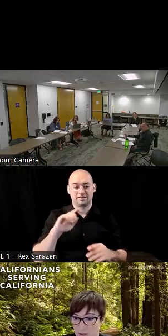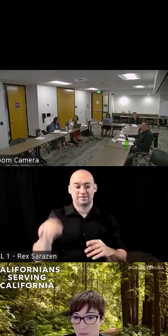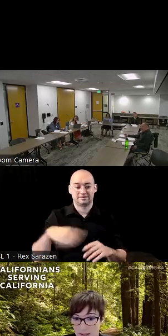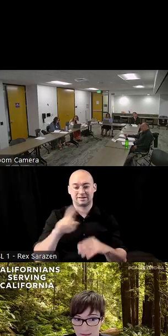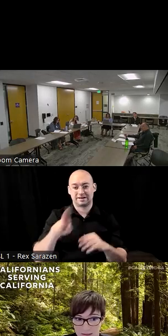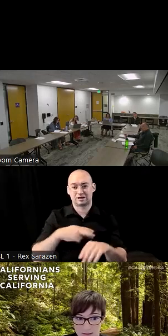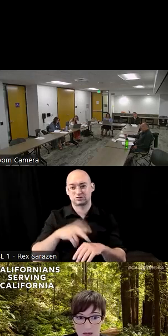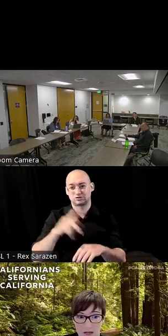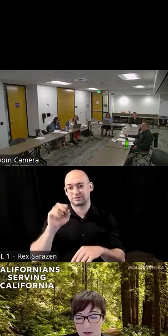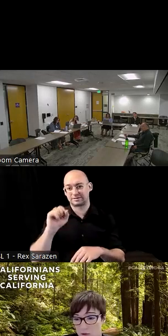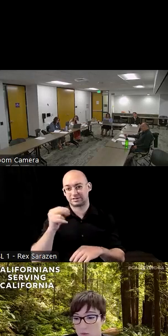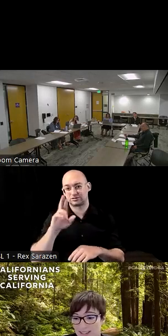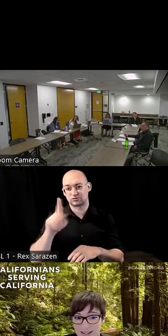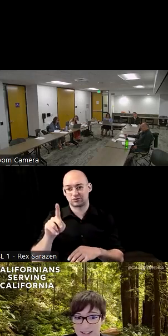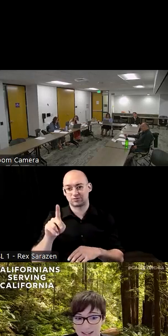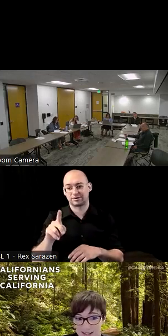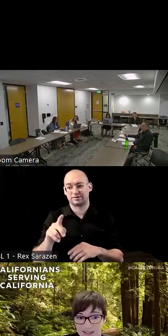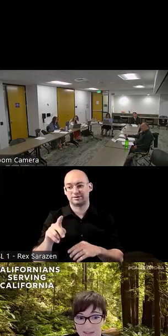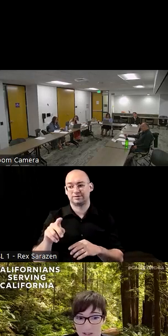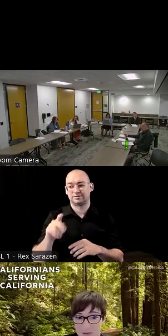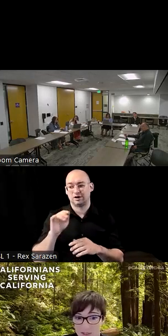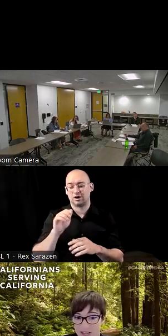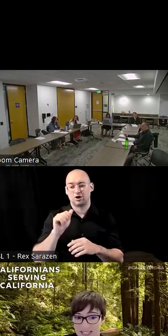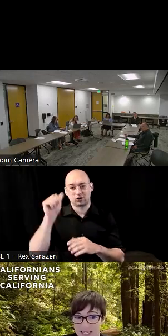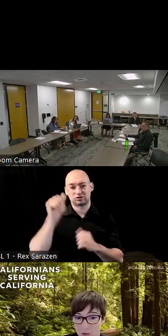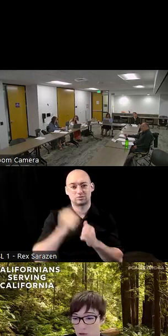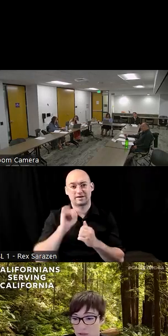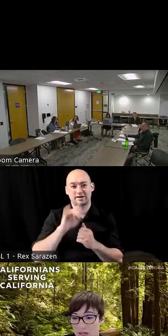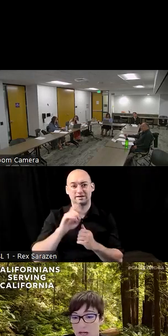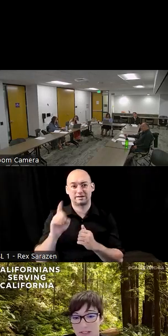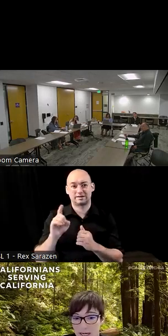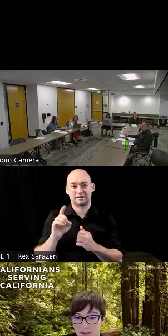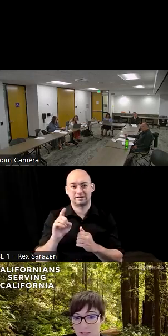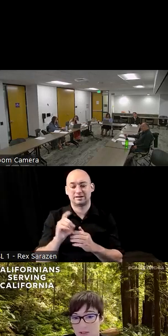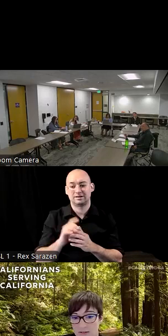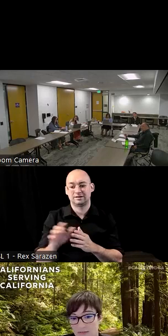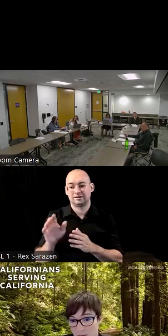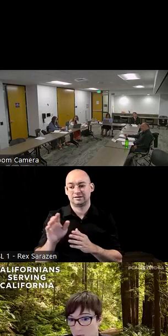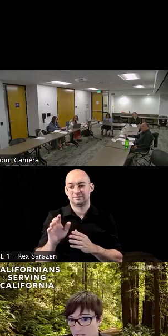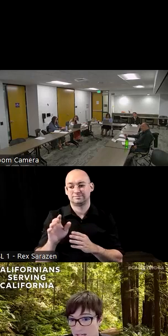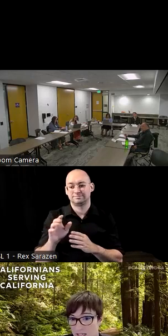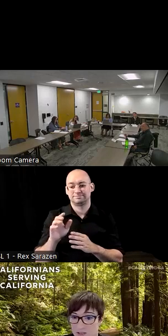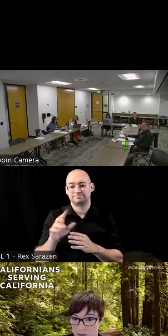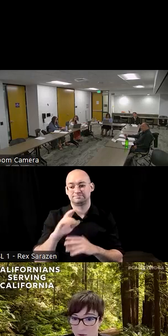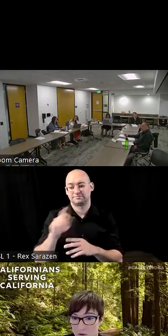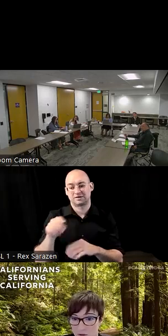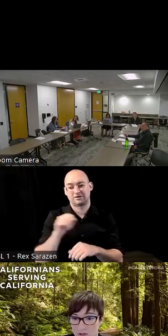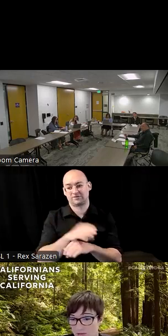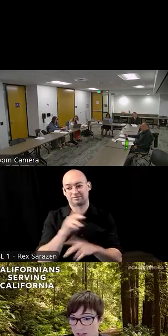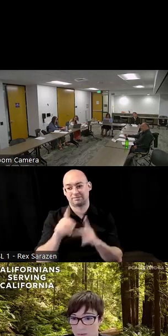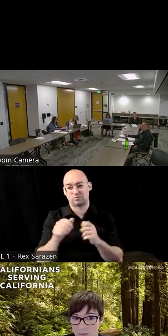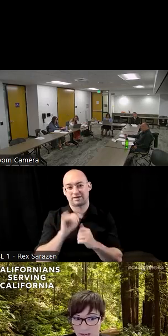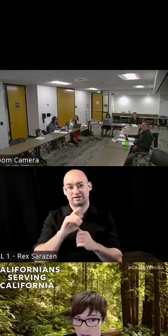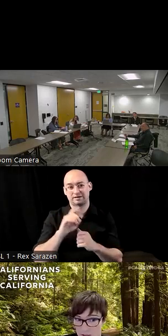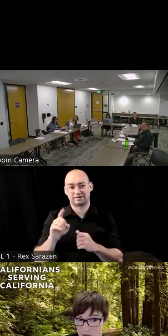and Dementia Practice, adults with IDD can develop dementia as they get older. The types of dementia that affect people with IDD are similar to those that